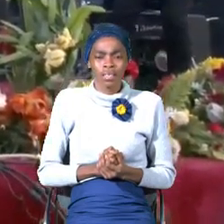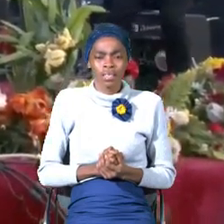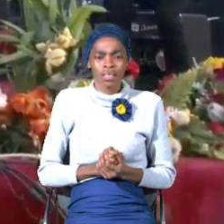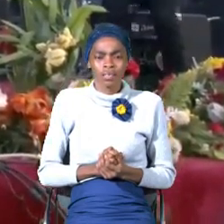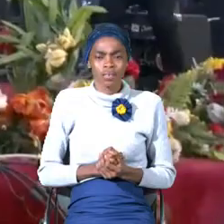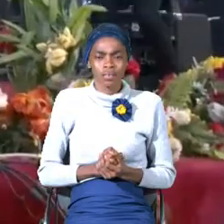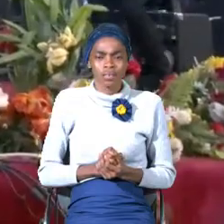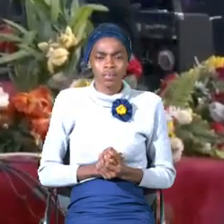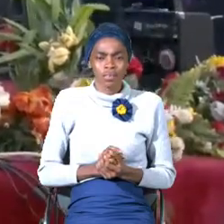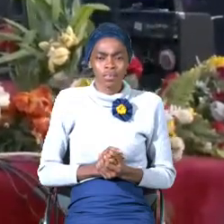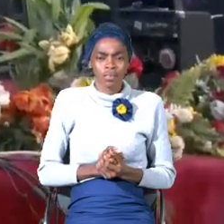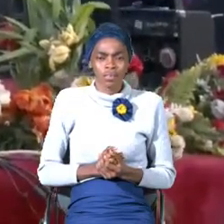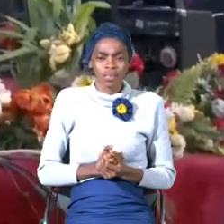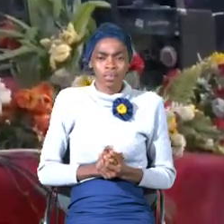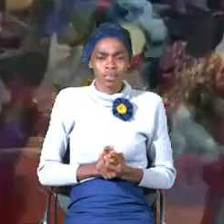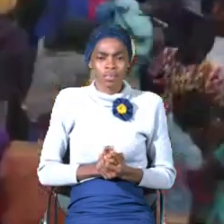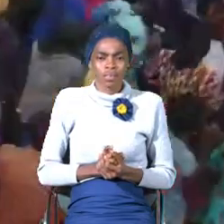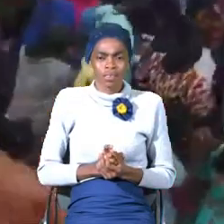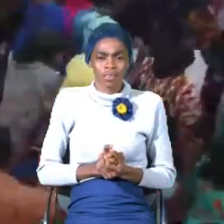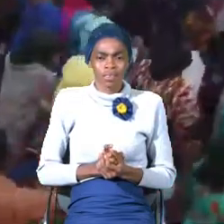Lift your voice and declare, say,